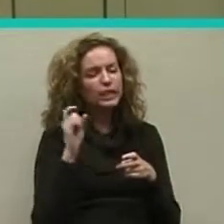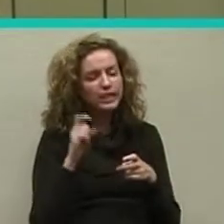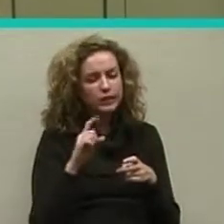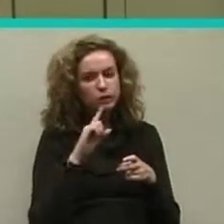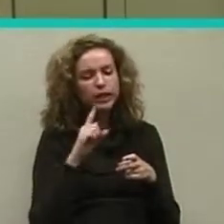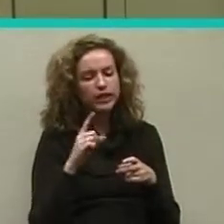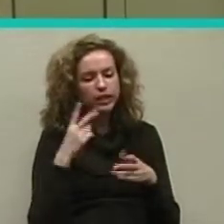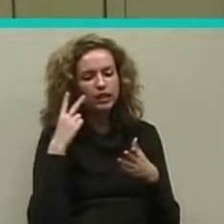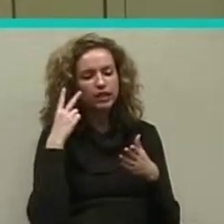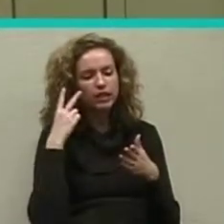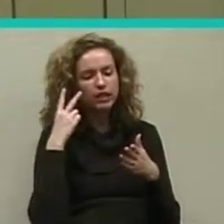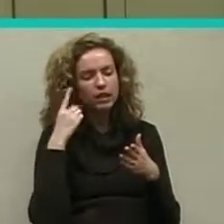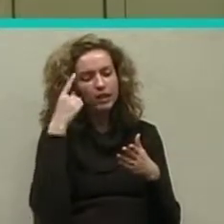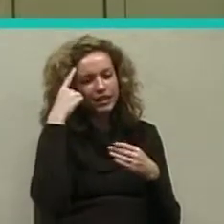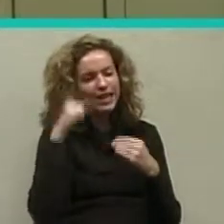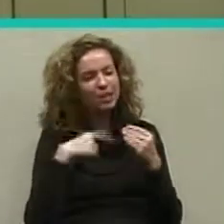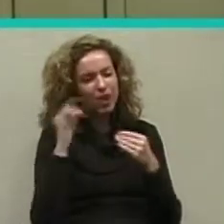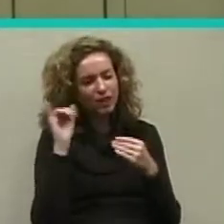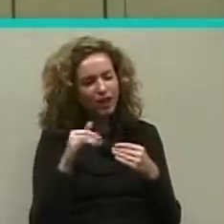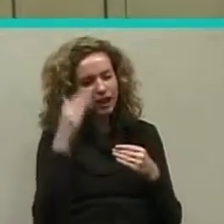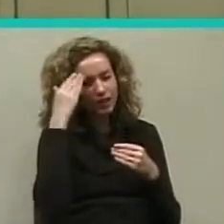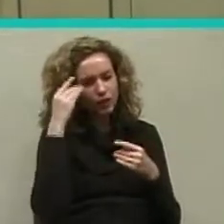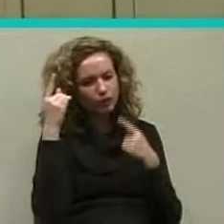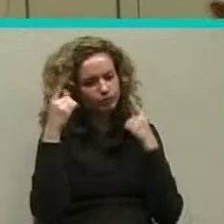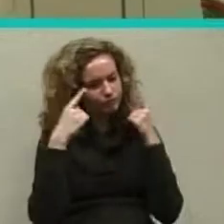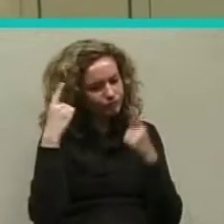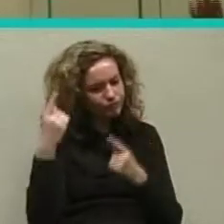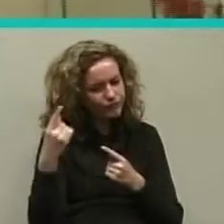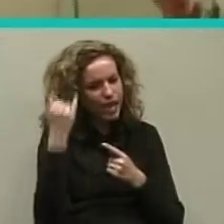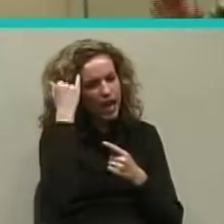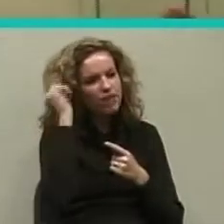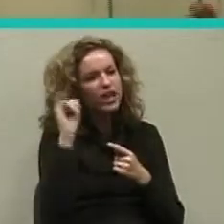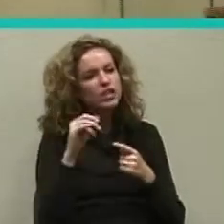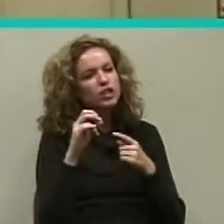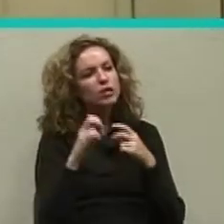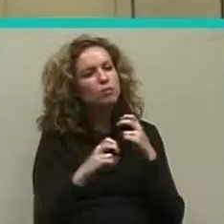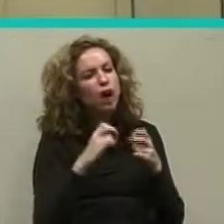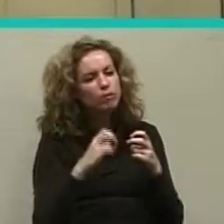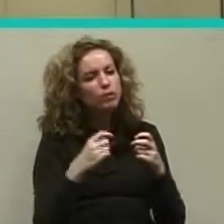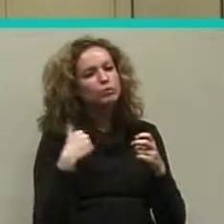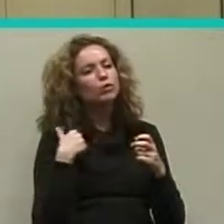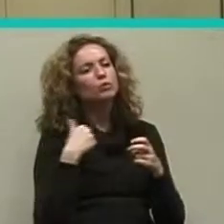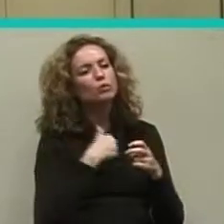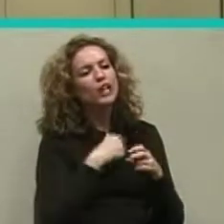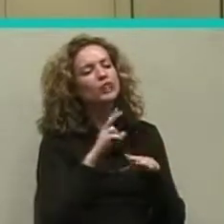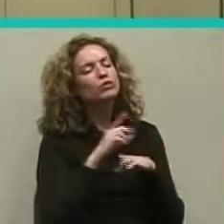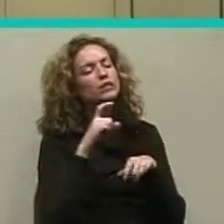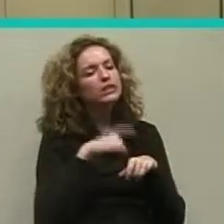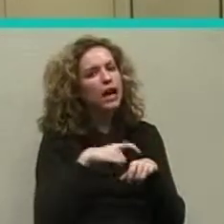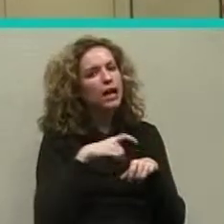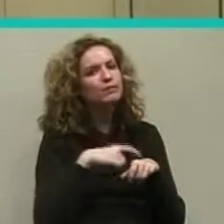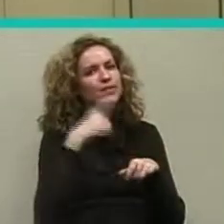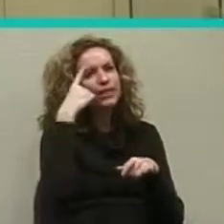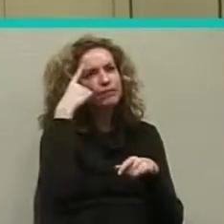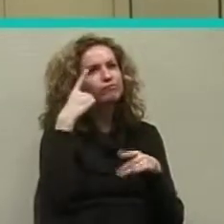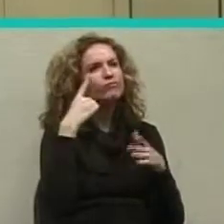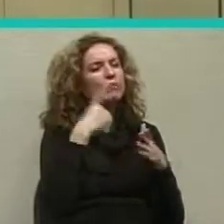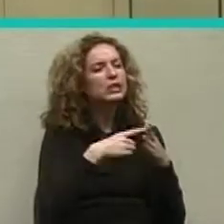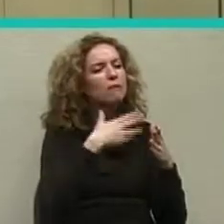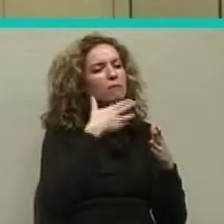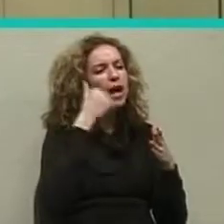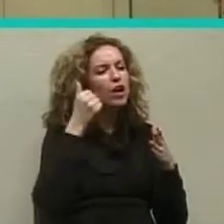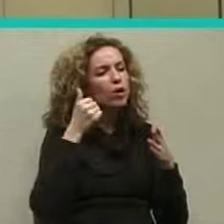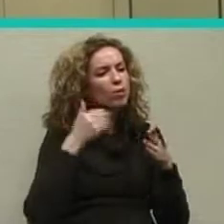that? If that's the problem, do we take the time to say part of the accommodations may be that he's going to have to do things besides